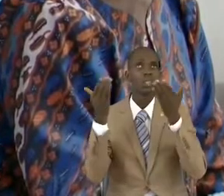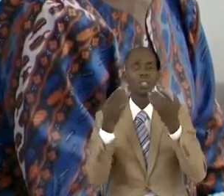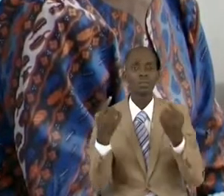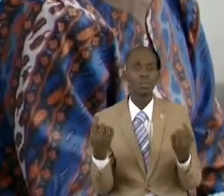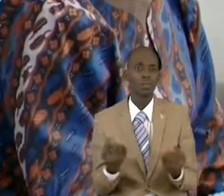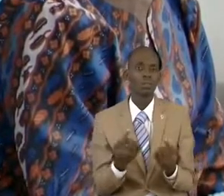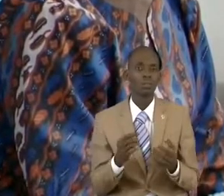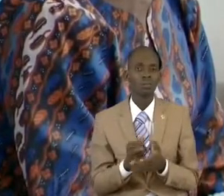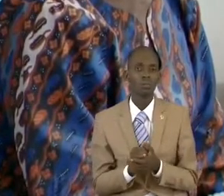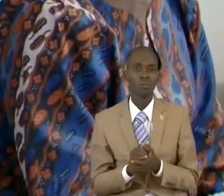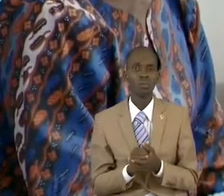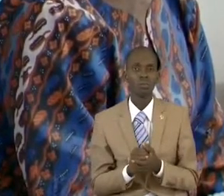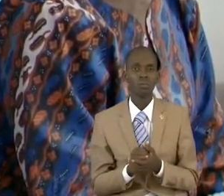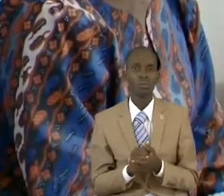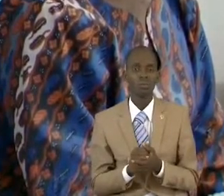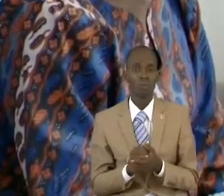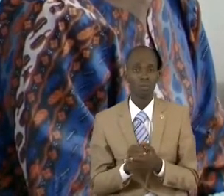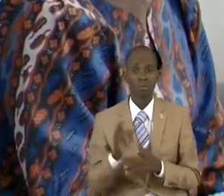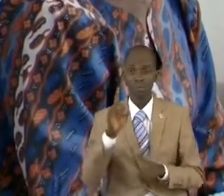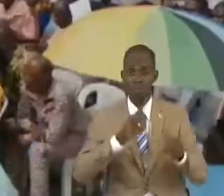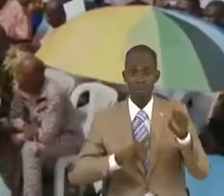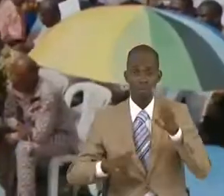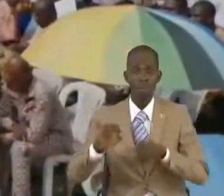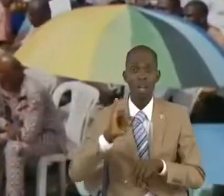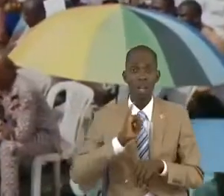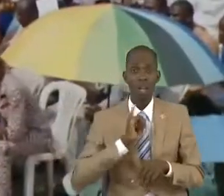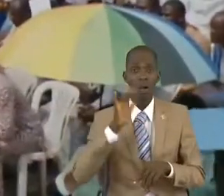Look at your voice. I will not serve sin.